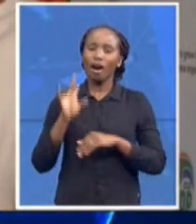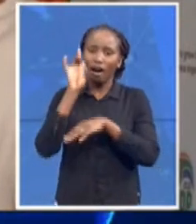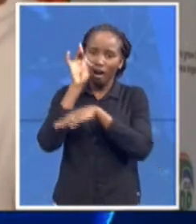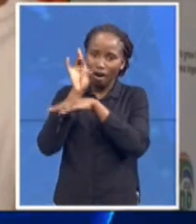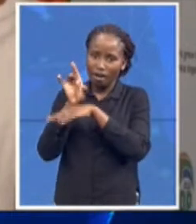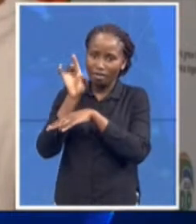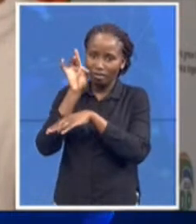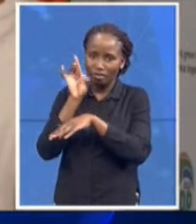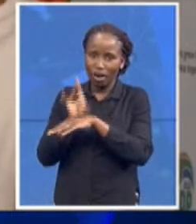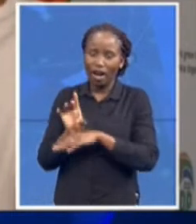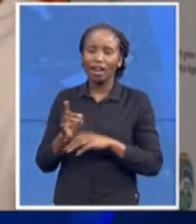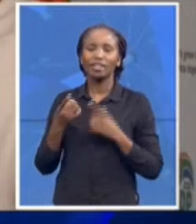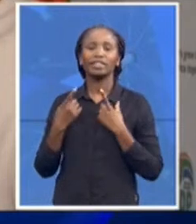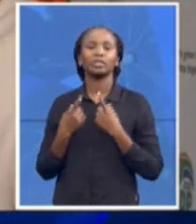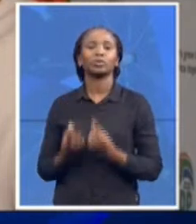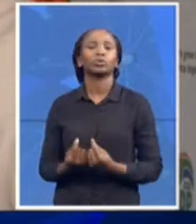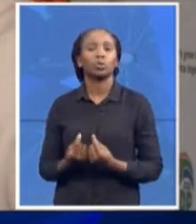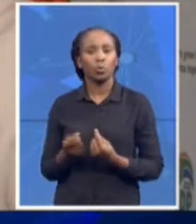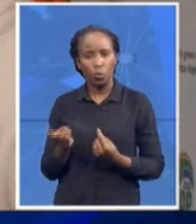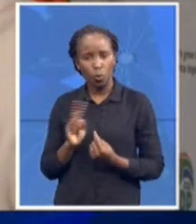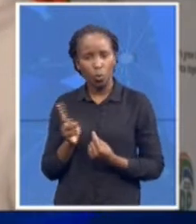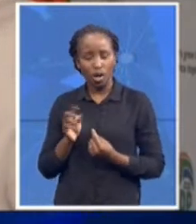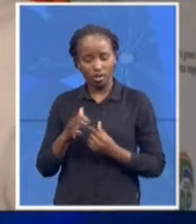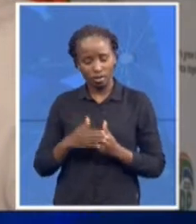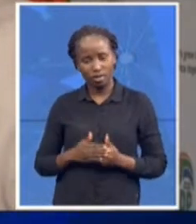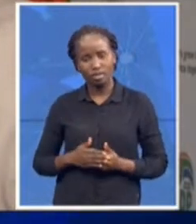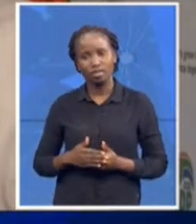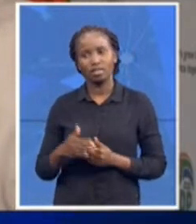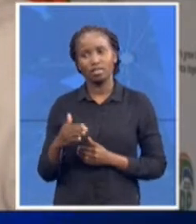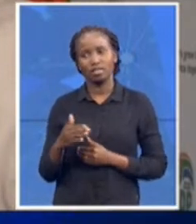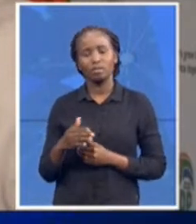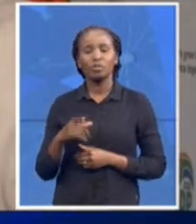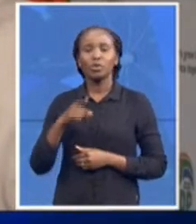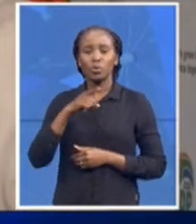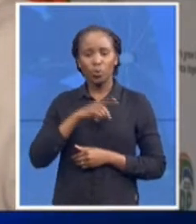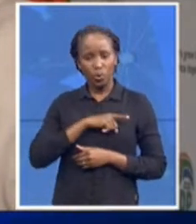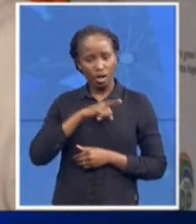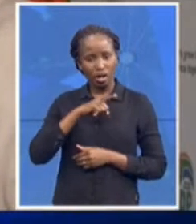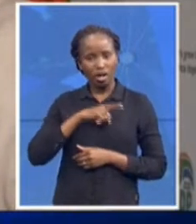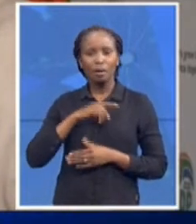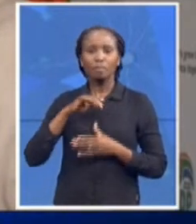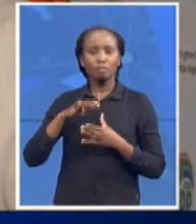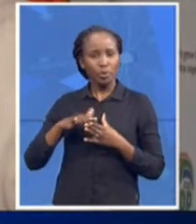they got money misappropriately. They're not supposed